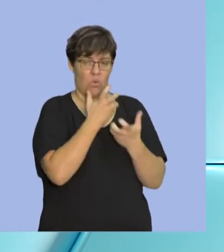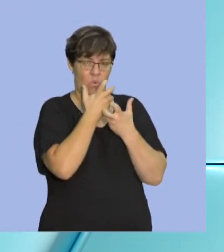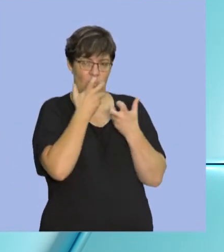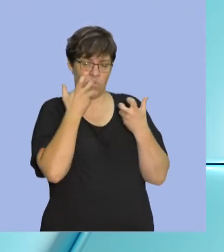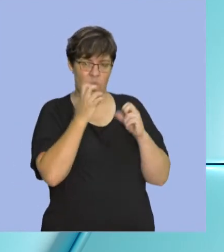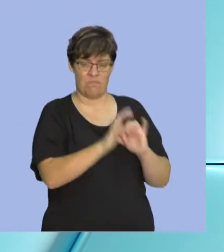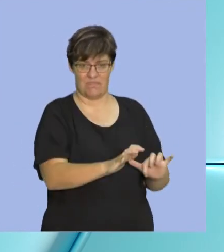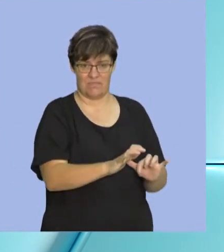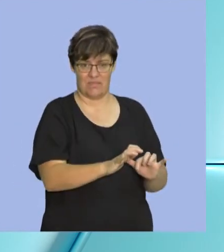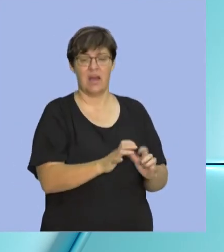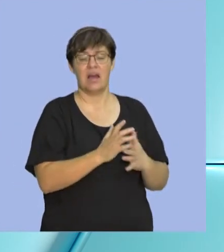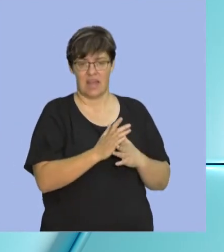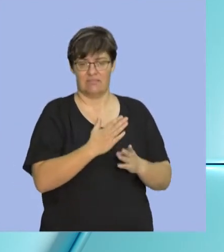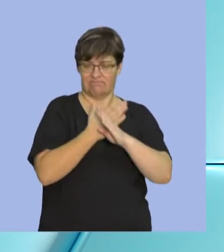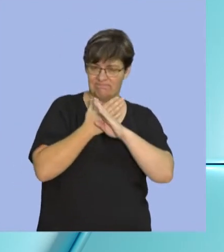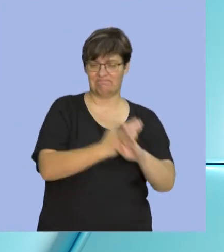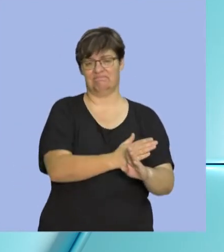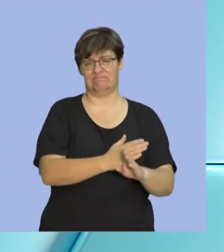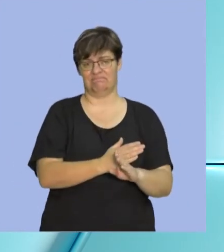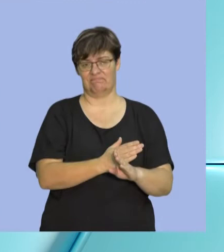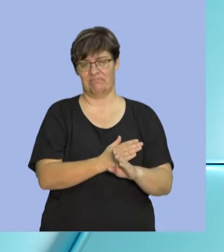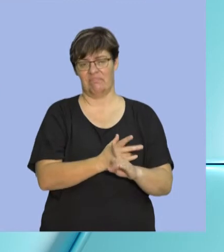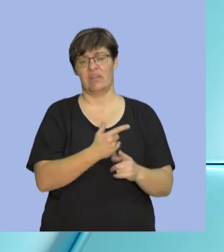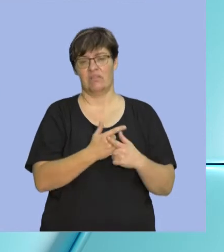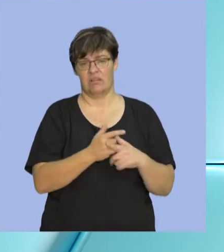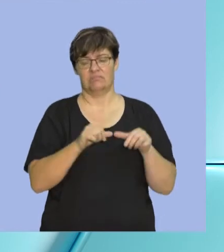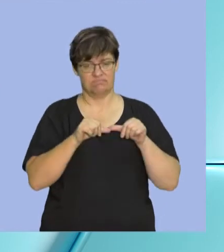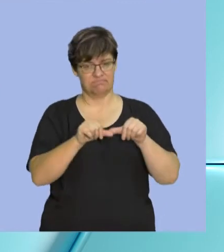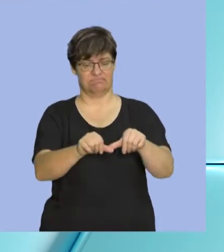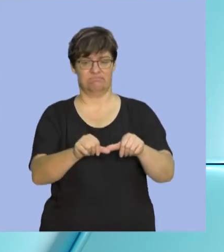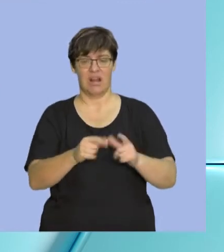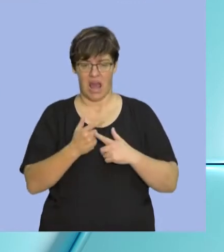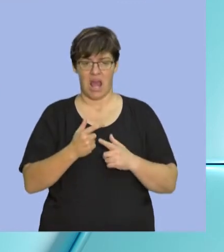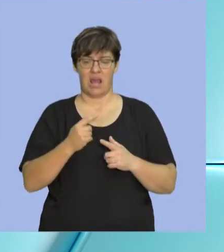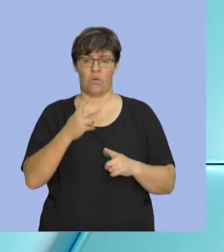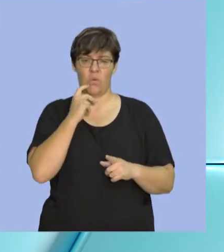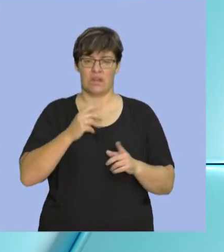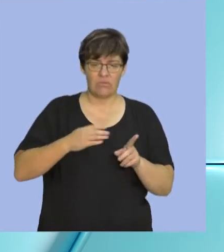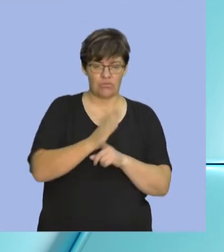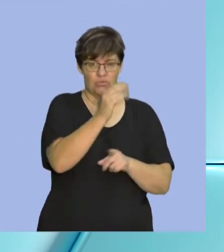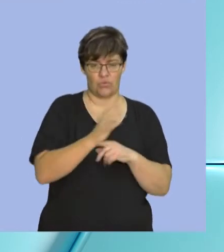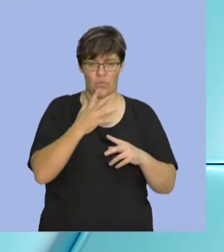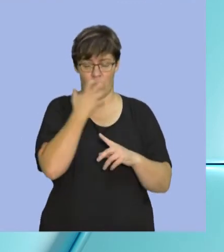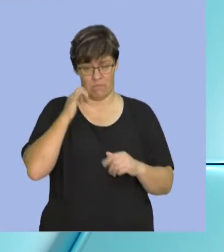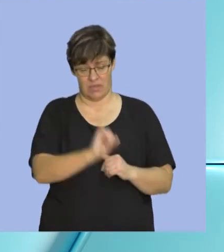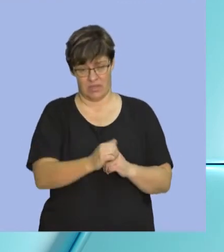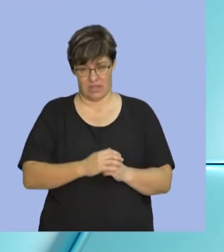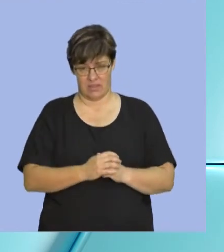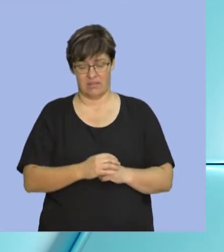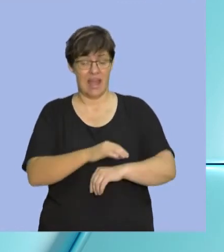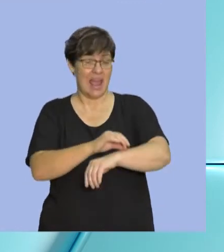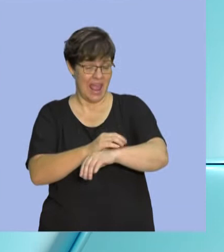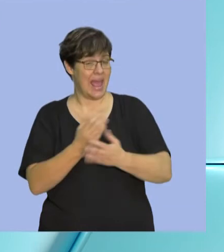a good conductor to maintaining the body temperature. And that's why we've got hair, which does help us, but it's